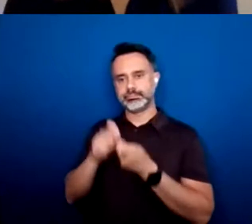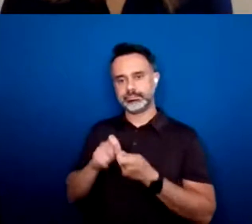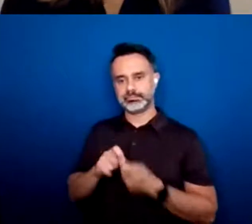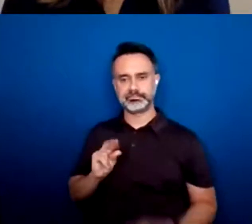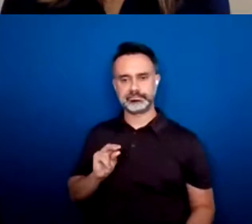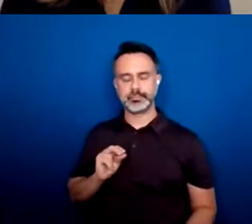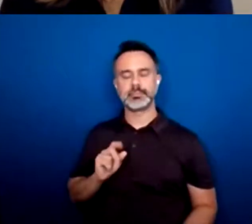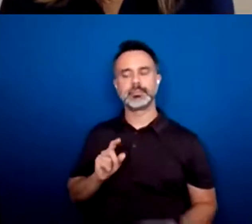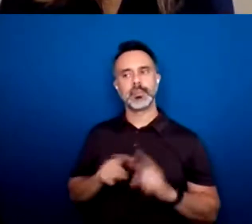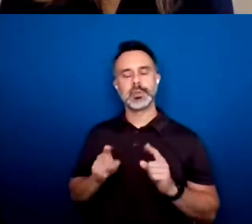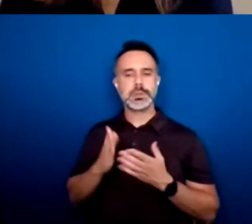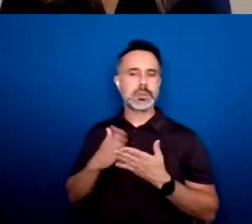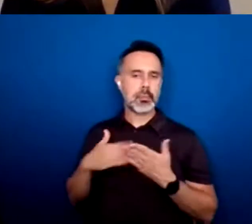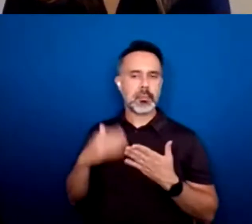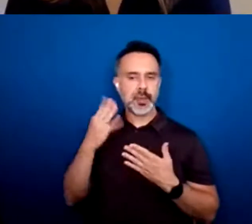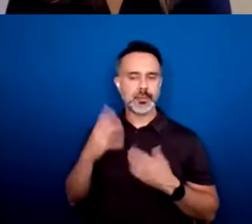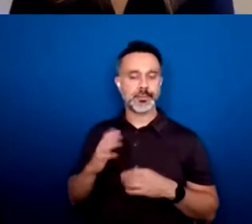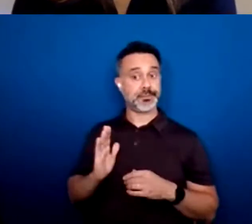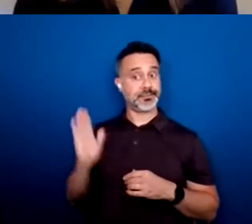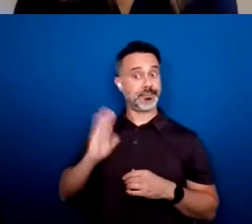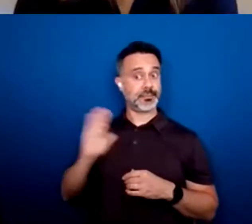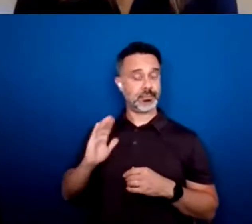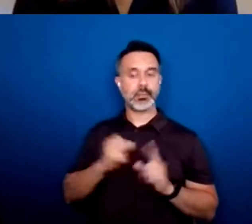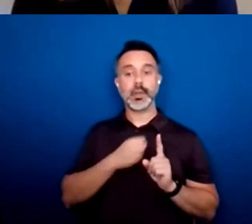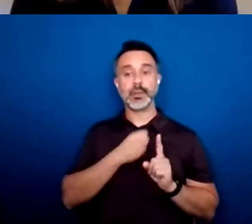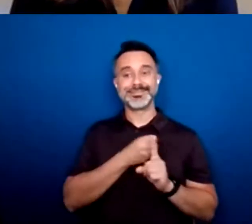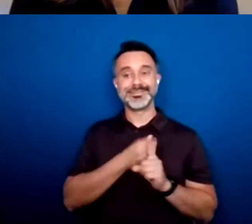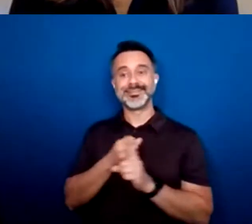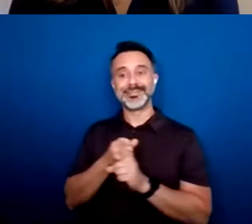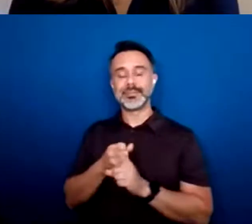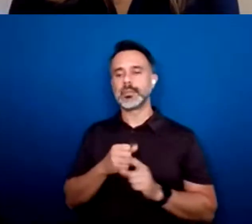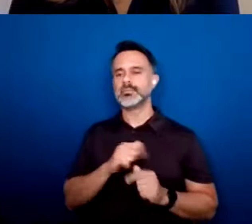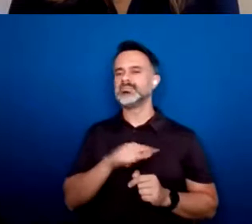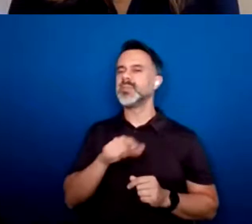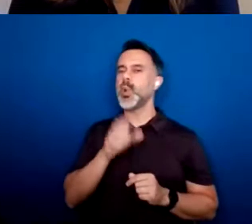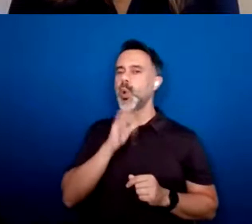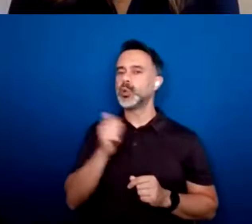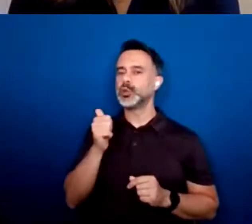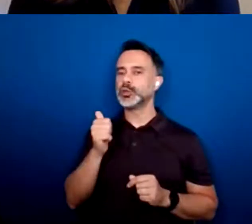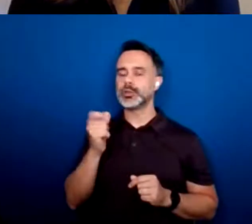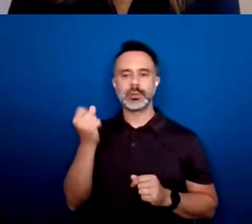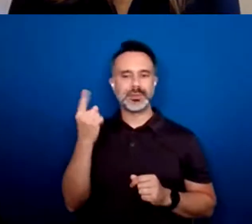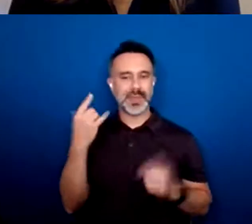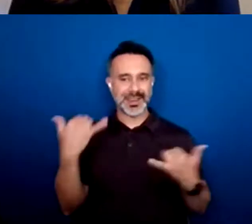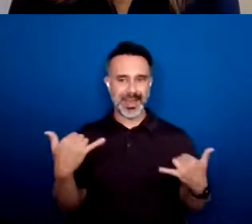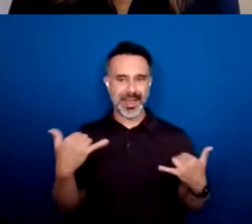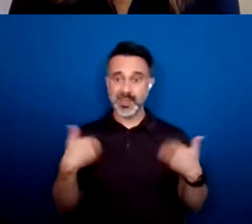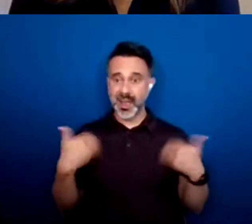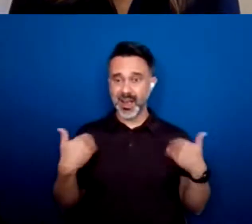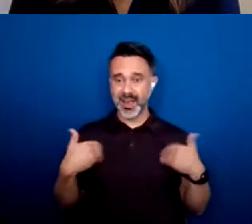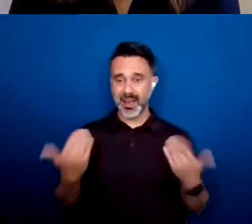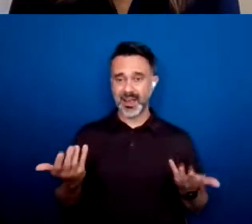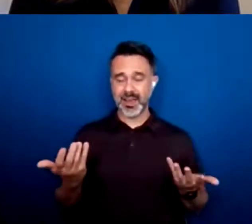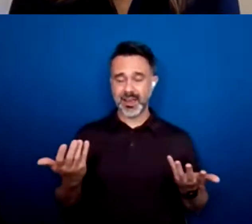early on, patients were older. Now they're younger. So I think if you look at where the target is,